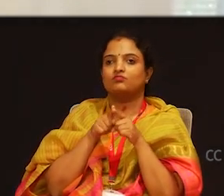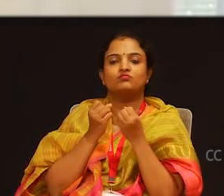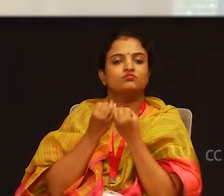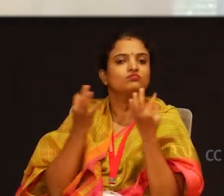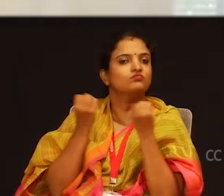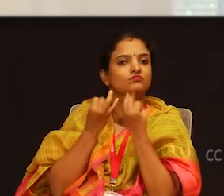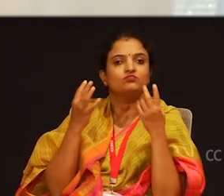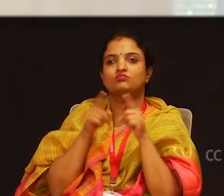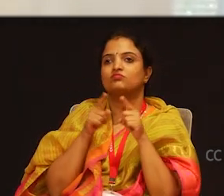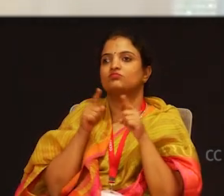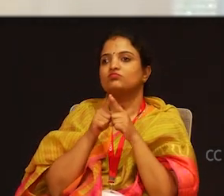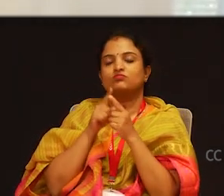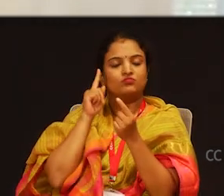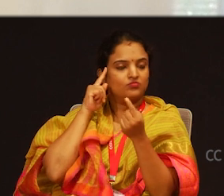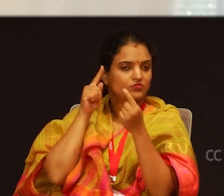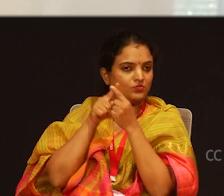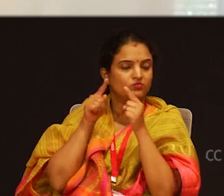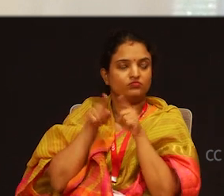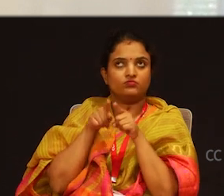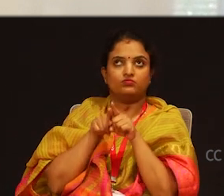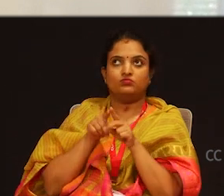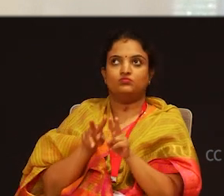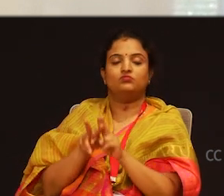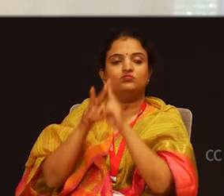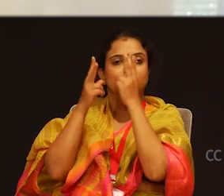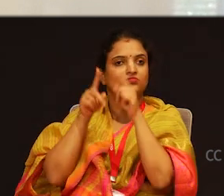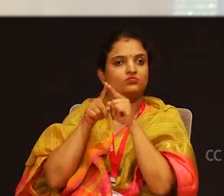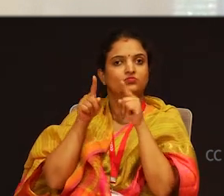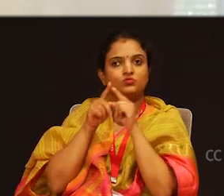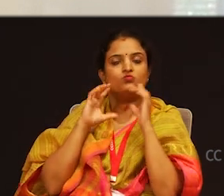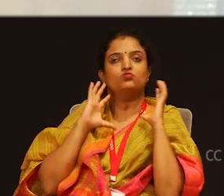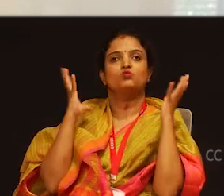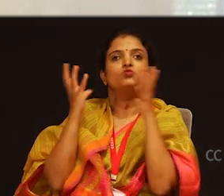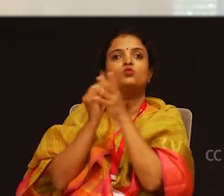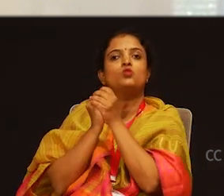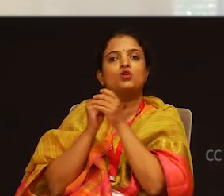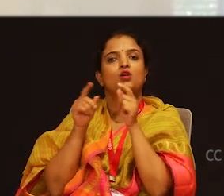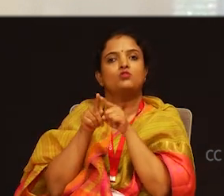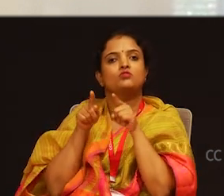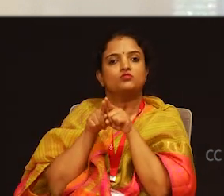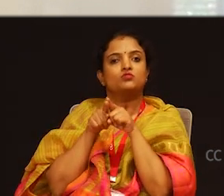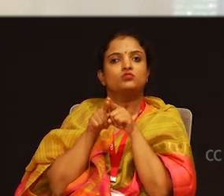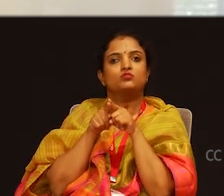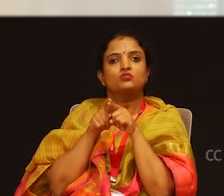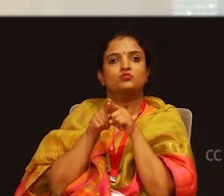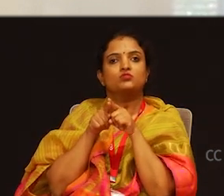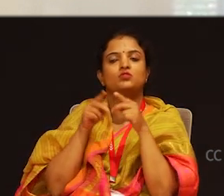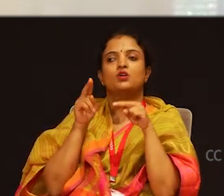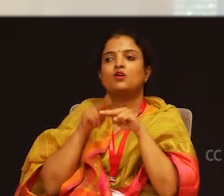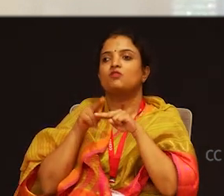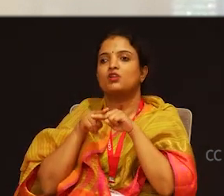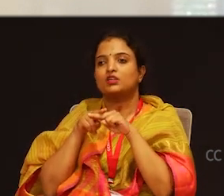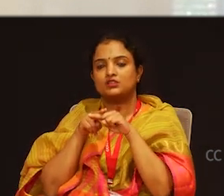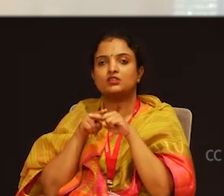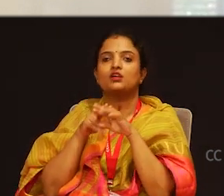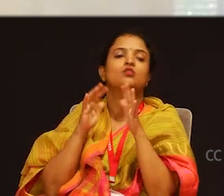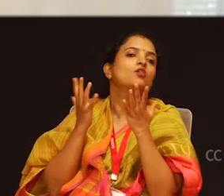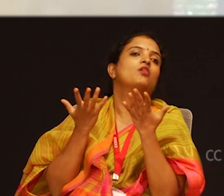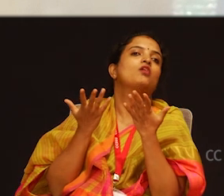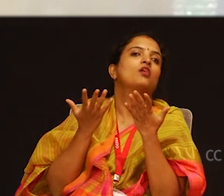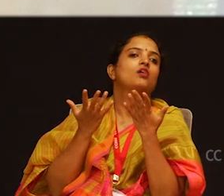tremendous optimism to overcome the whole and complete range of functions and